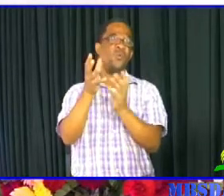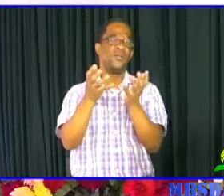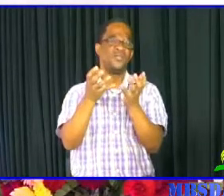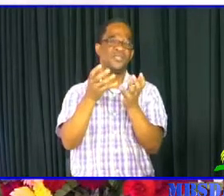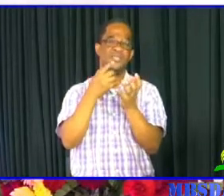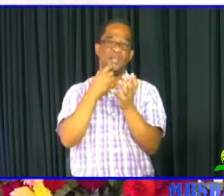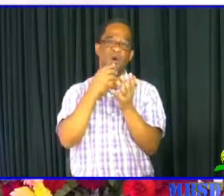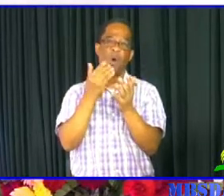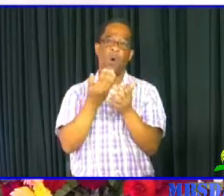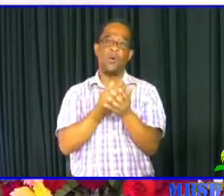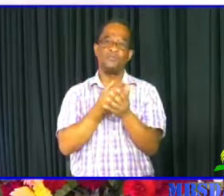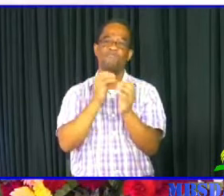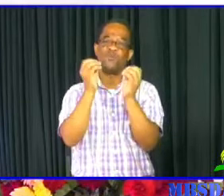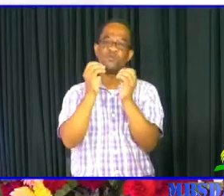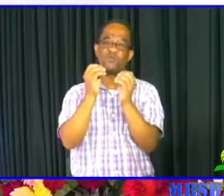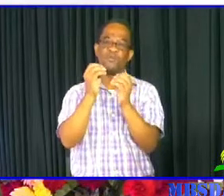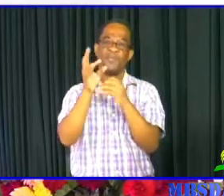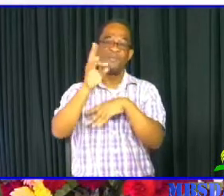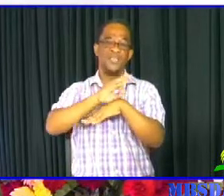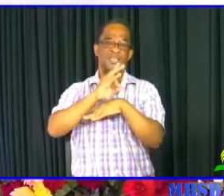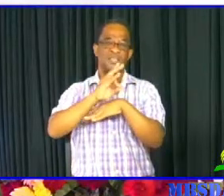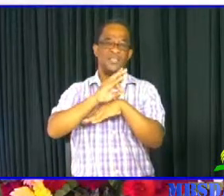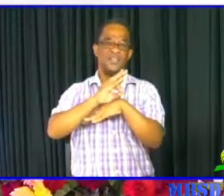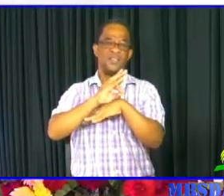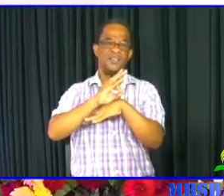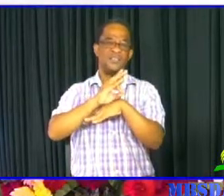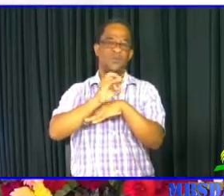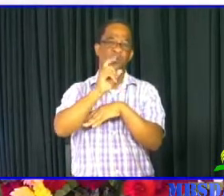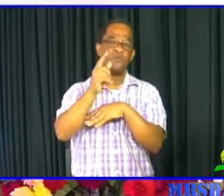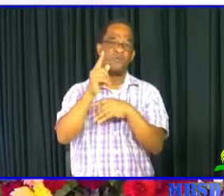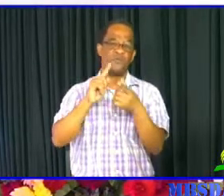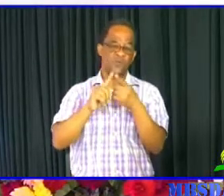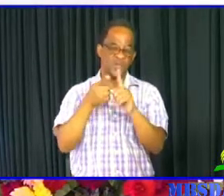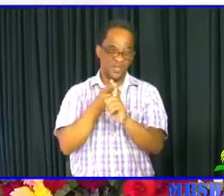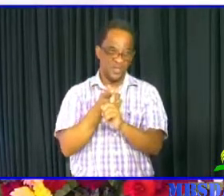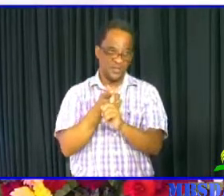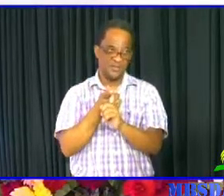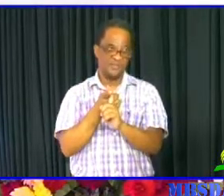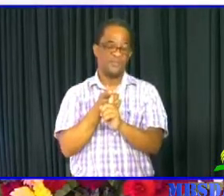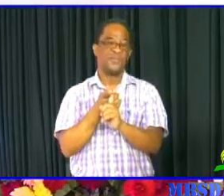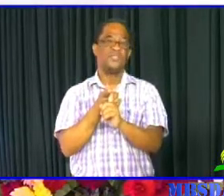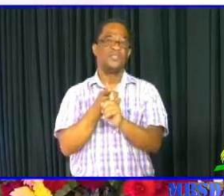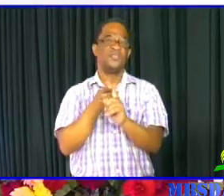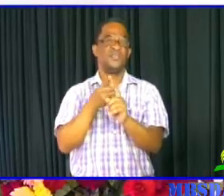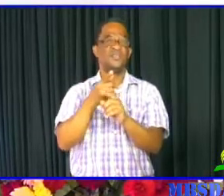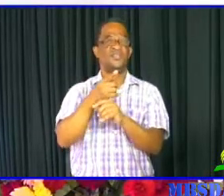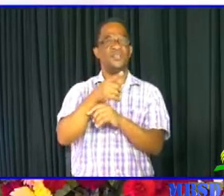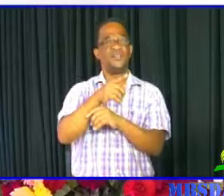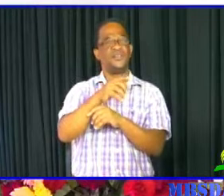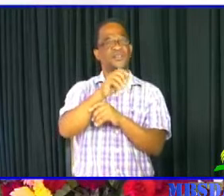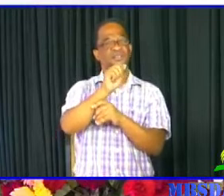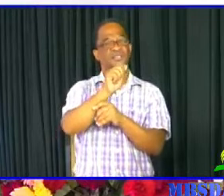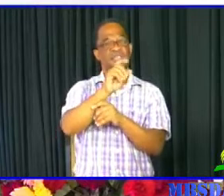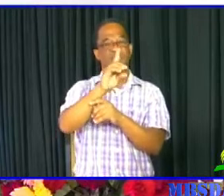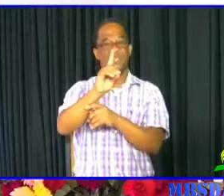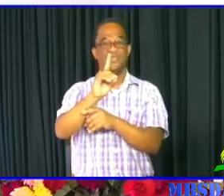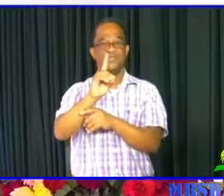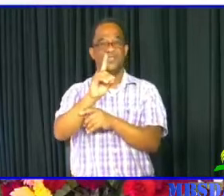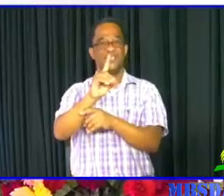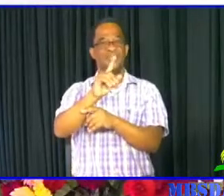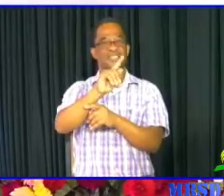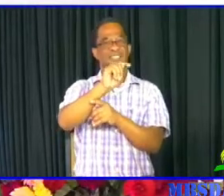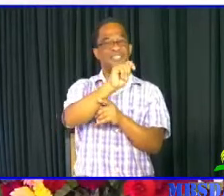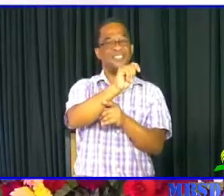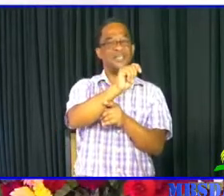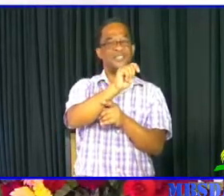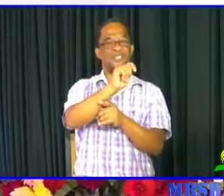non-Adventist friends, who are Samantha Edwards, Hyacinth Blackwood, Shauna McLean, Allison Anglin Daly, Tanisha